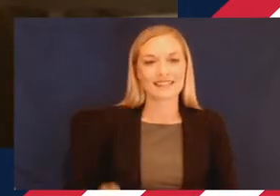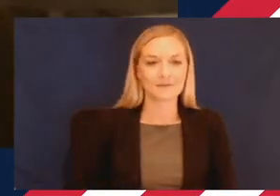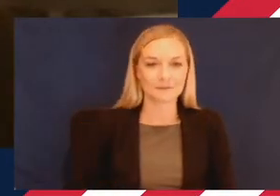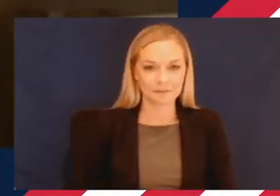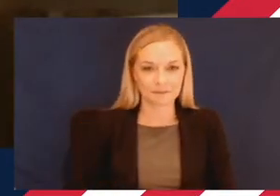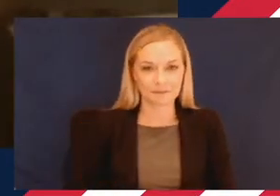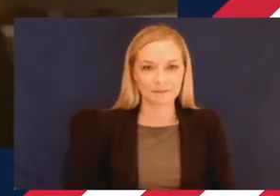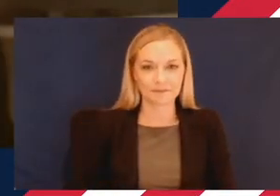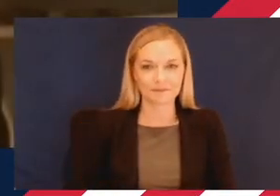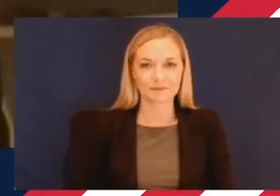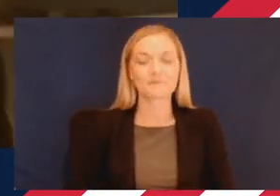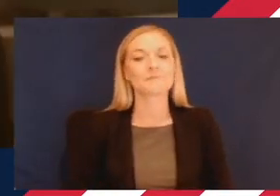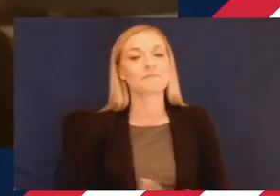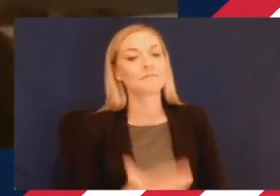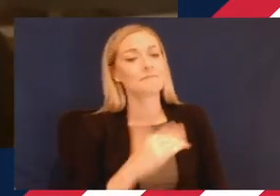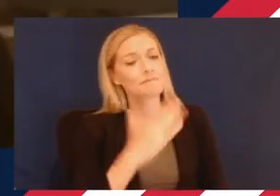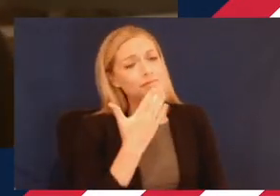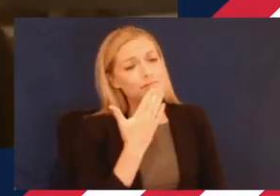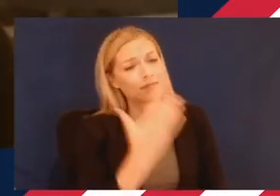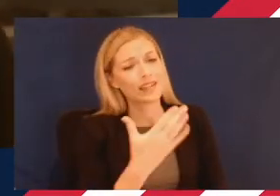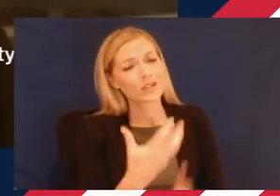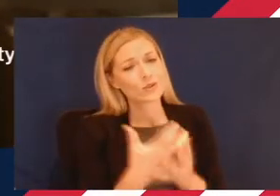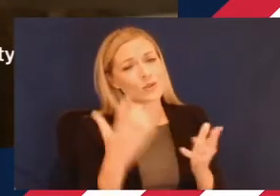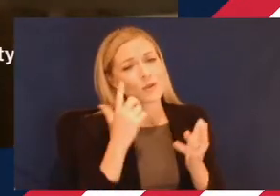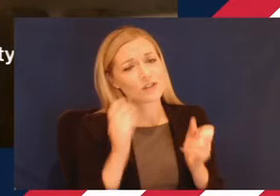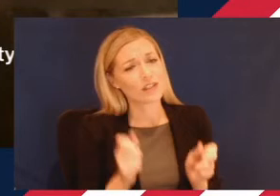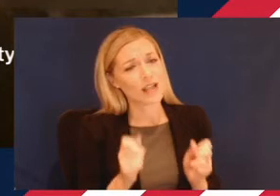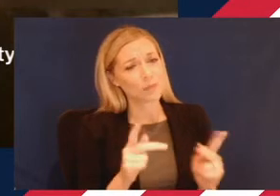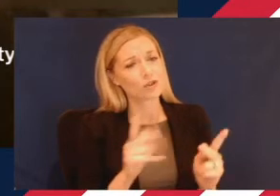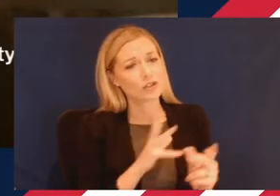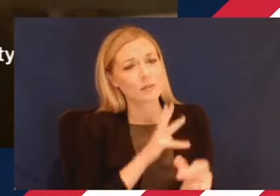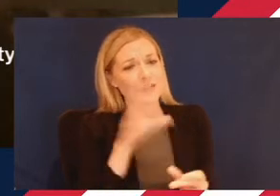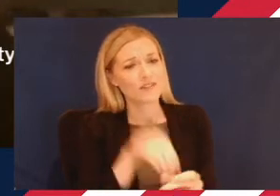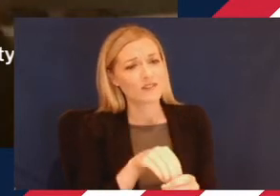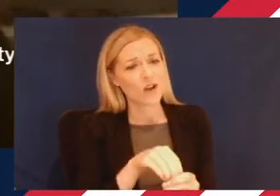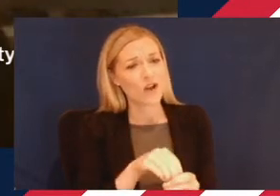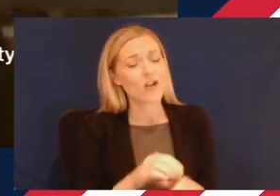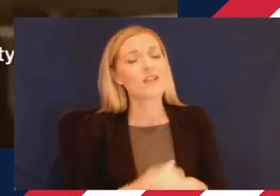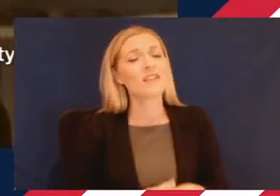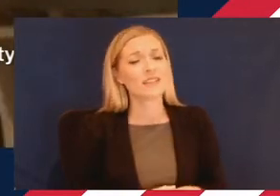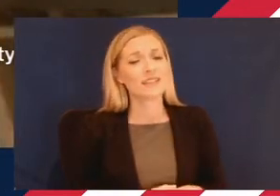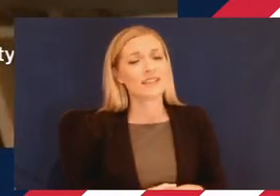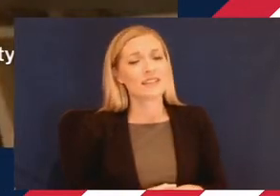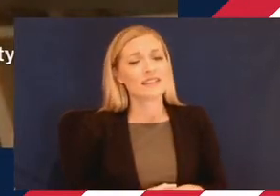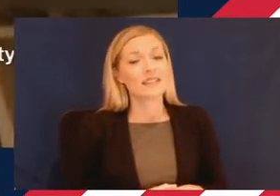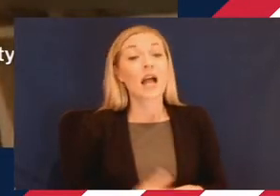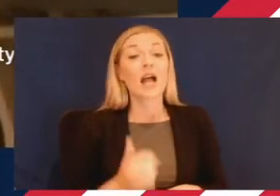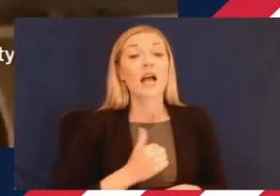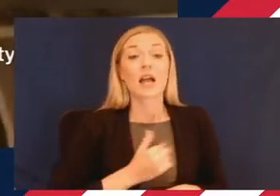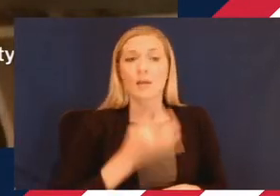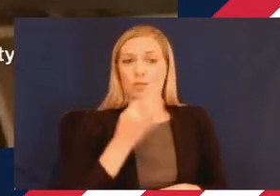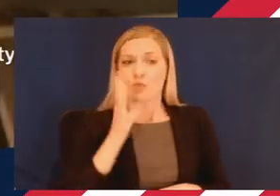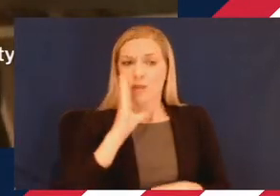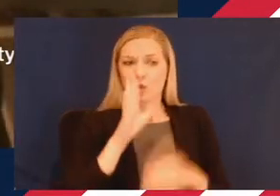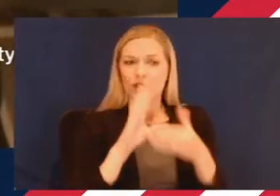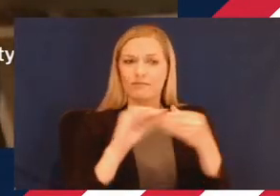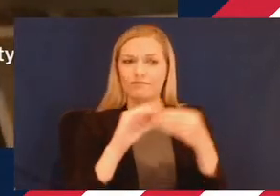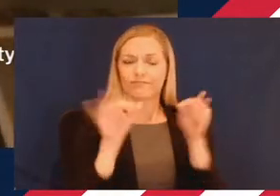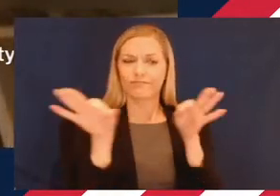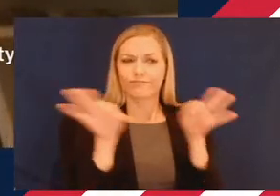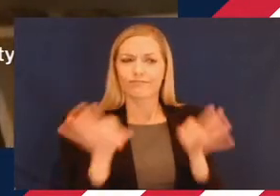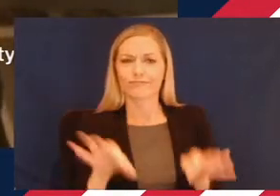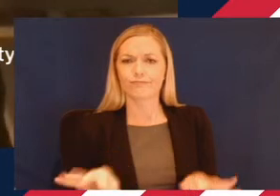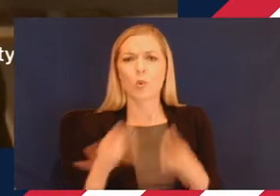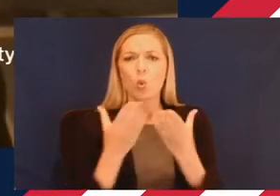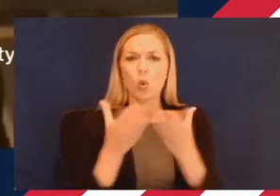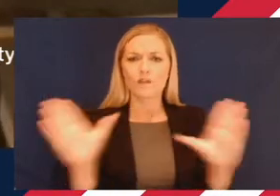Thank you so much for the opportunity to be here today. And I was asked to provide an overview of the current situation. And as you're all